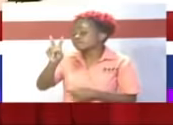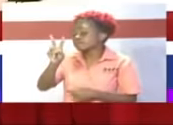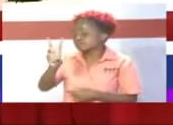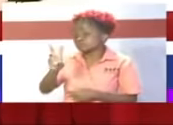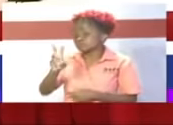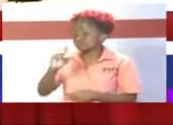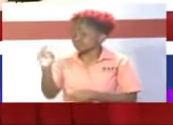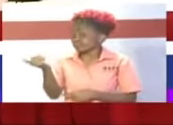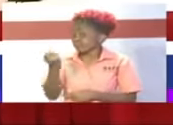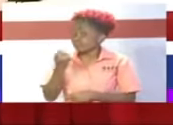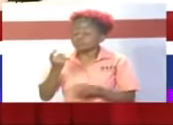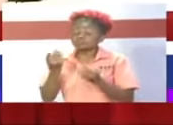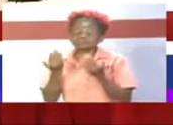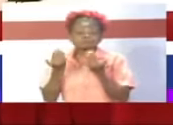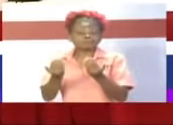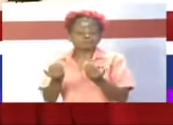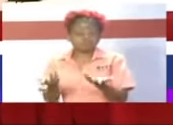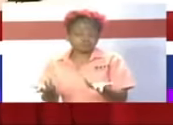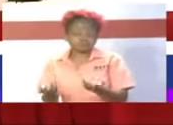Good morning, TV6.